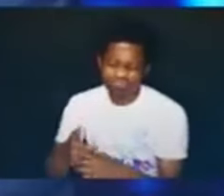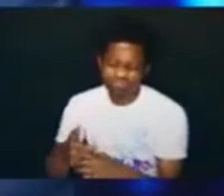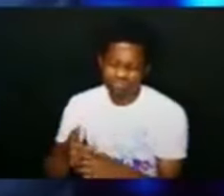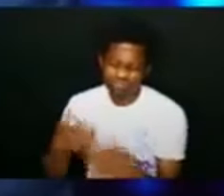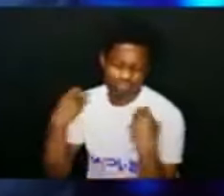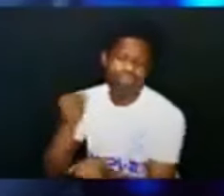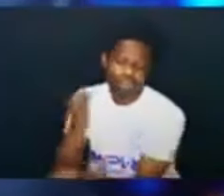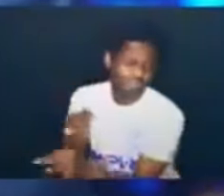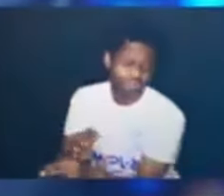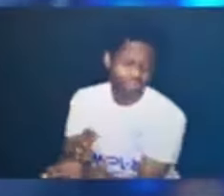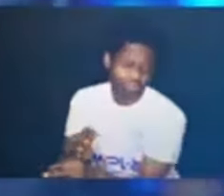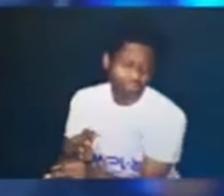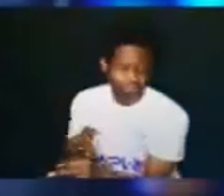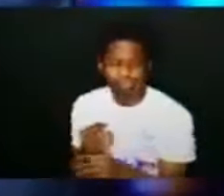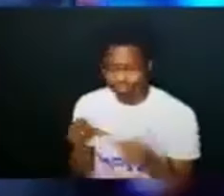1 Corinthians 8:9.